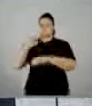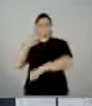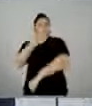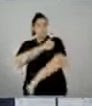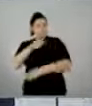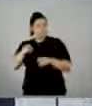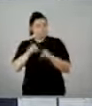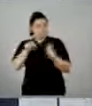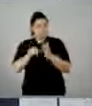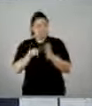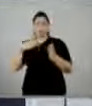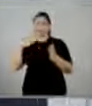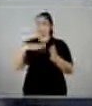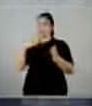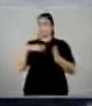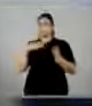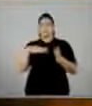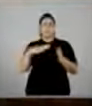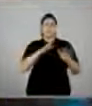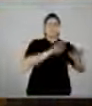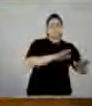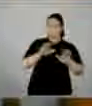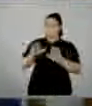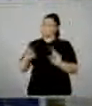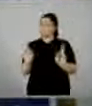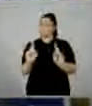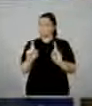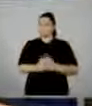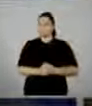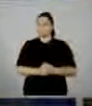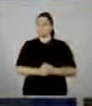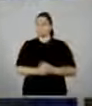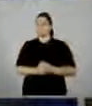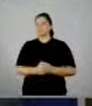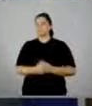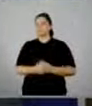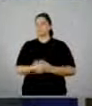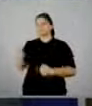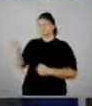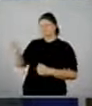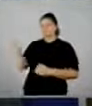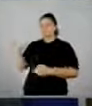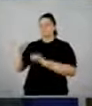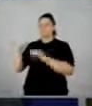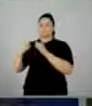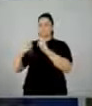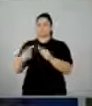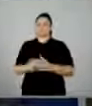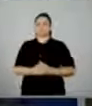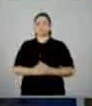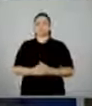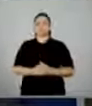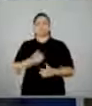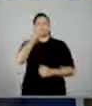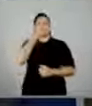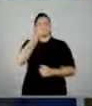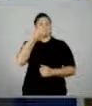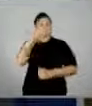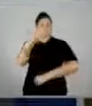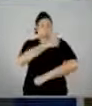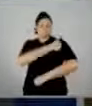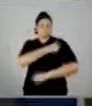the middle? I'll let Professor Skerritt deal with the second question, and then Greg can deal with that. I'll talk with respect to the flu vaccine. Again, this is an issue which